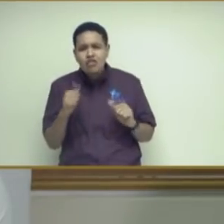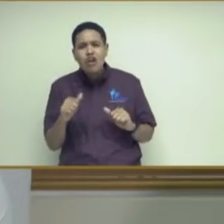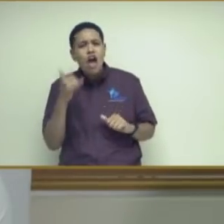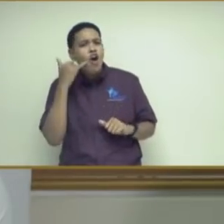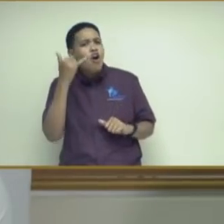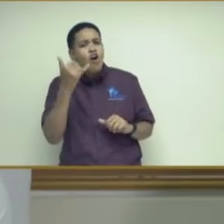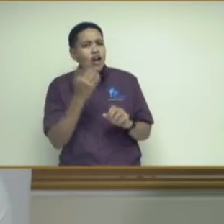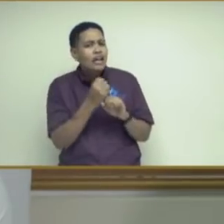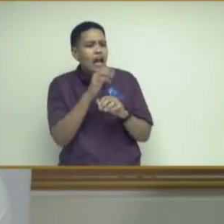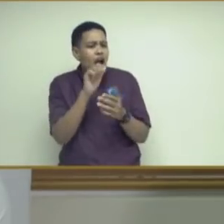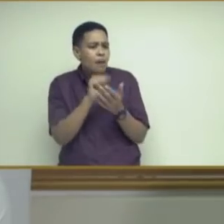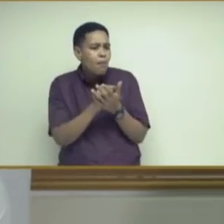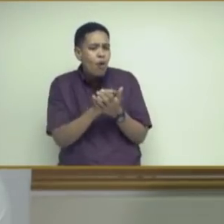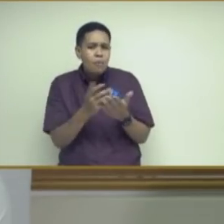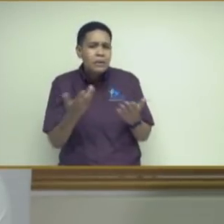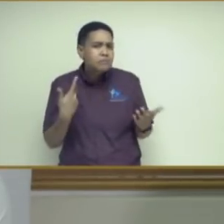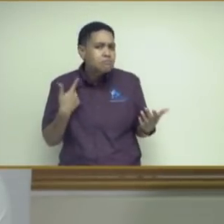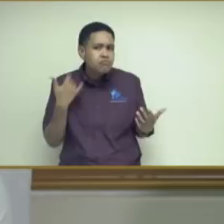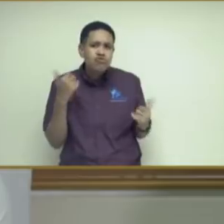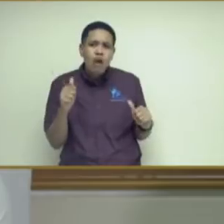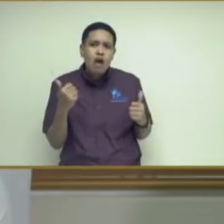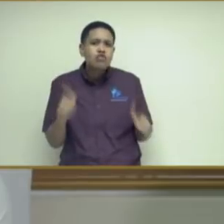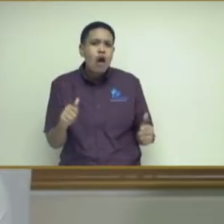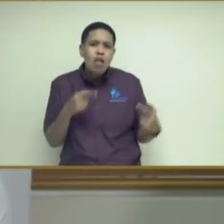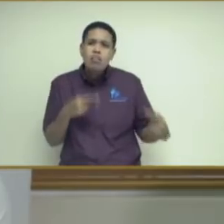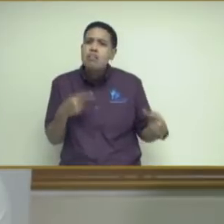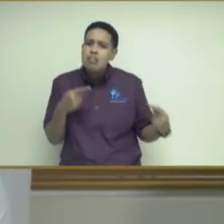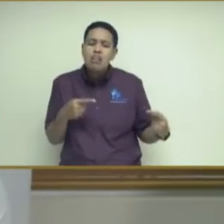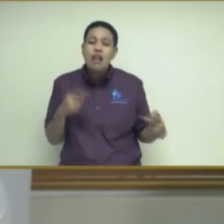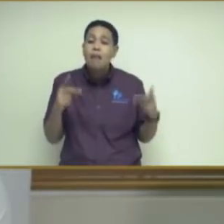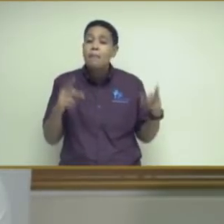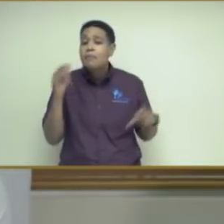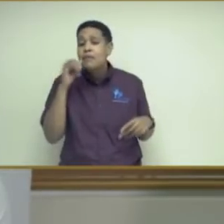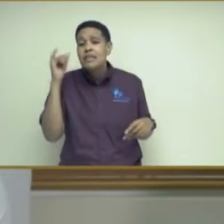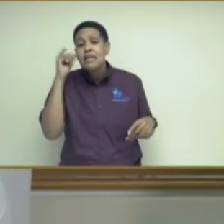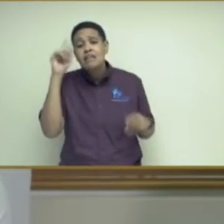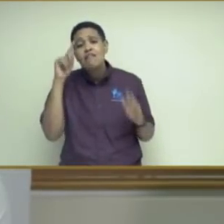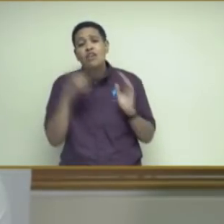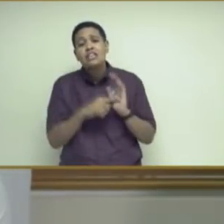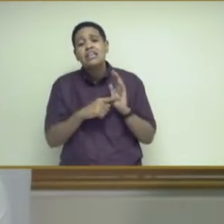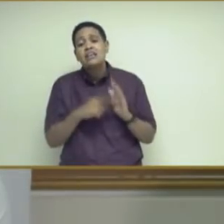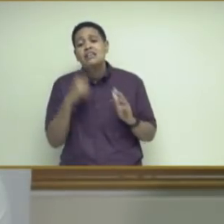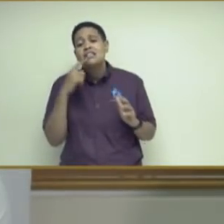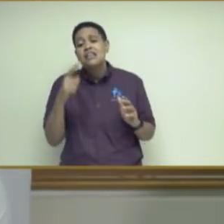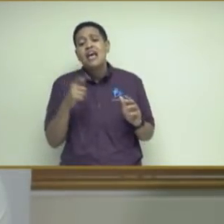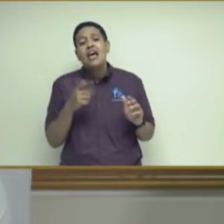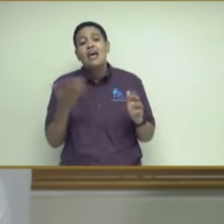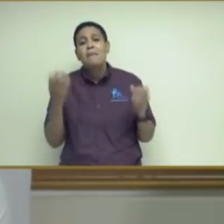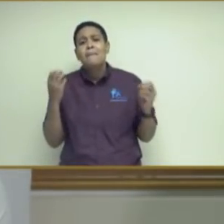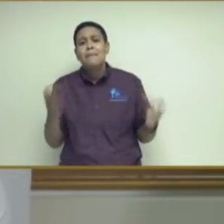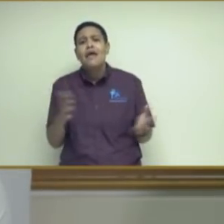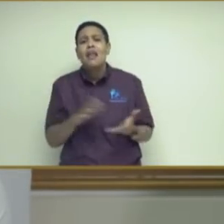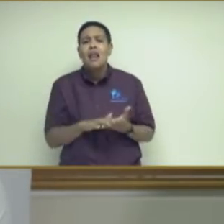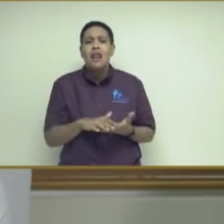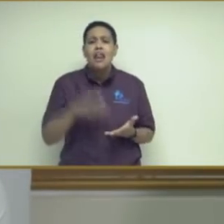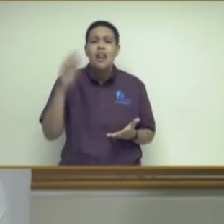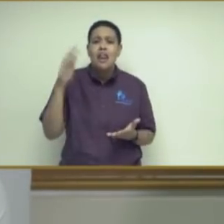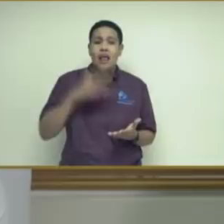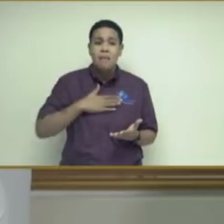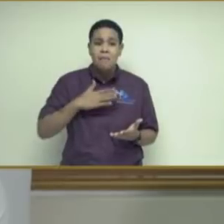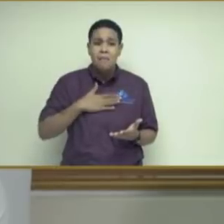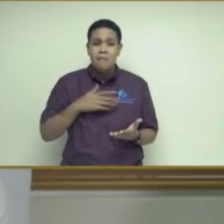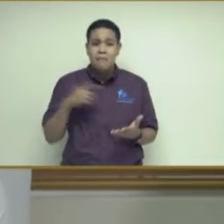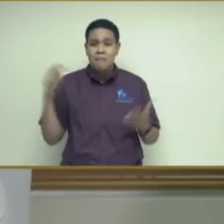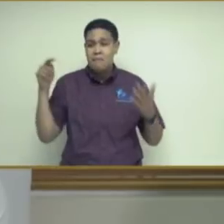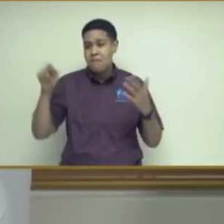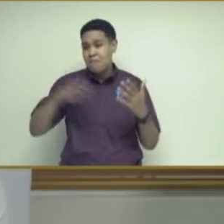to get an appointment, that kind of thing, that the people yesterday, for instance, said that there are a huge backlog of cases and my case does not sound